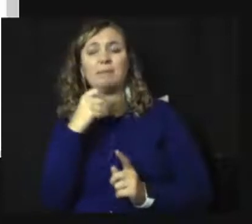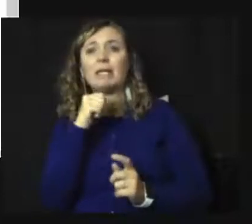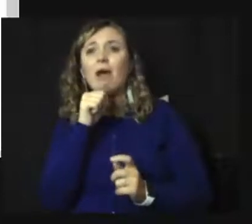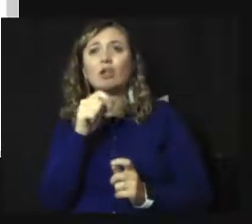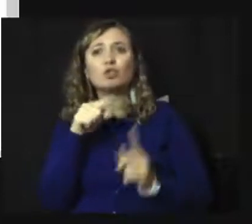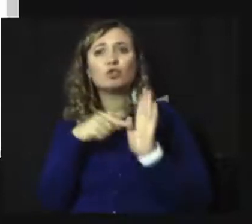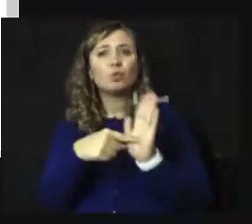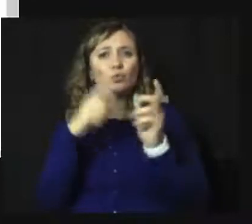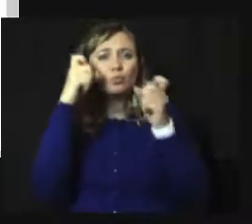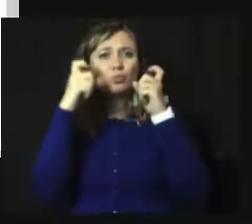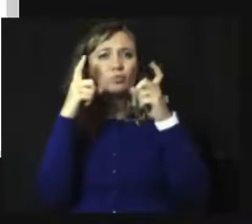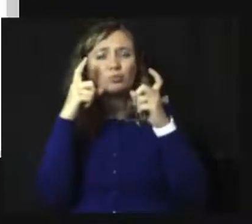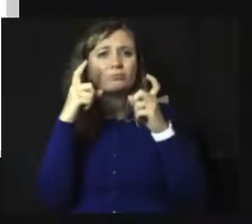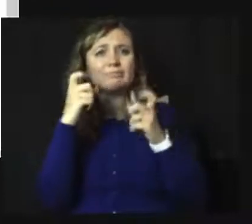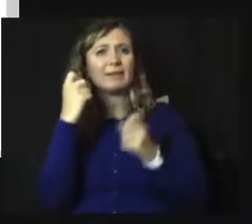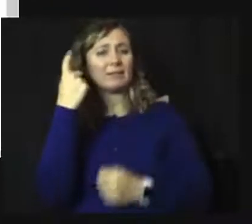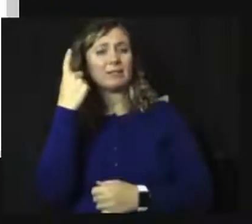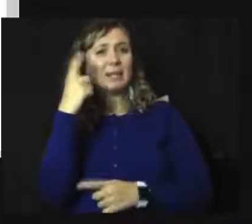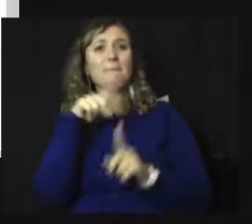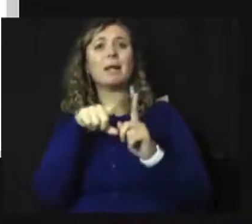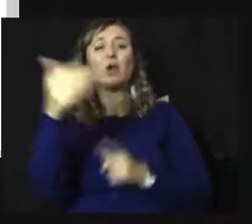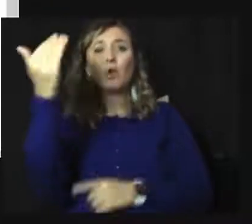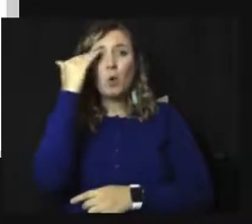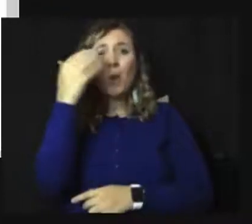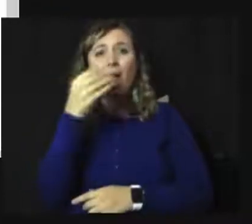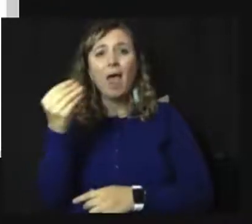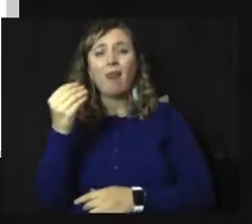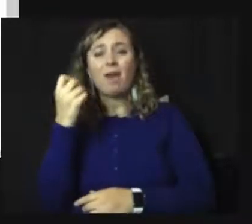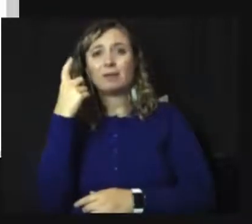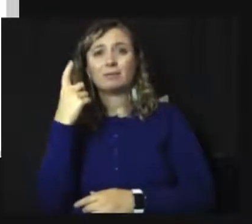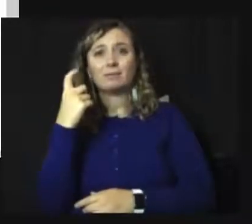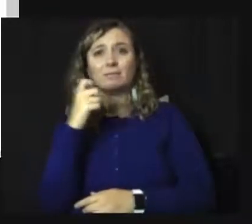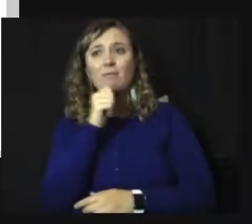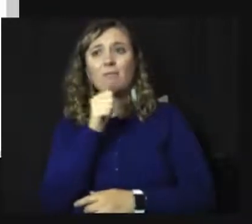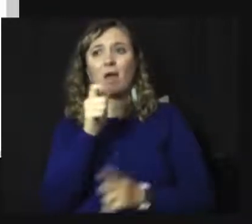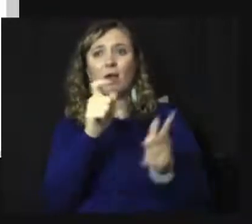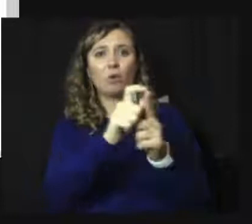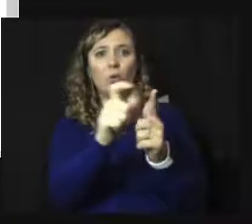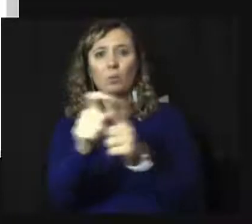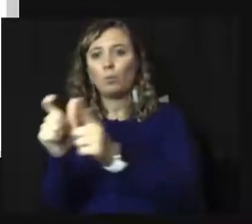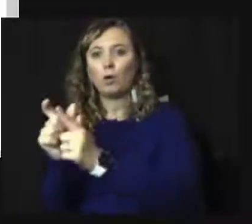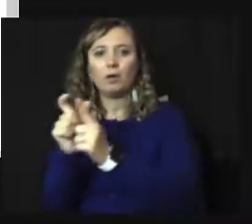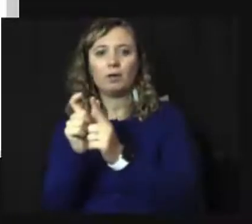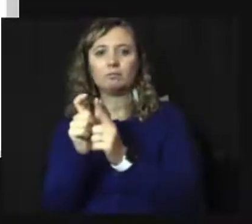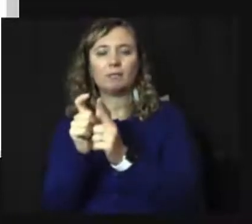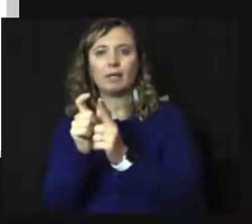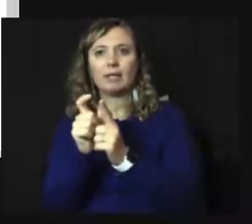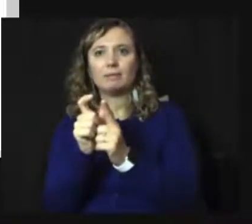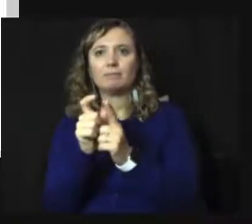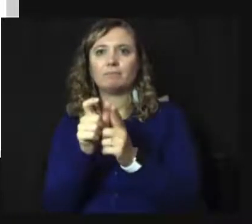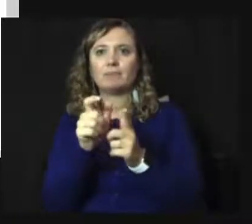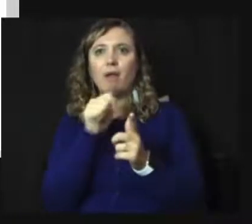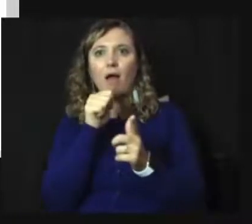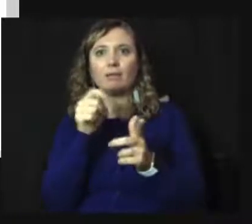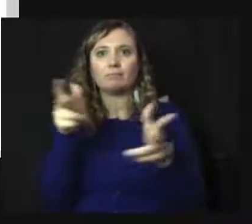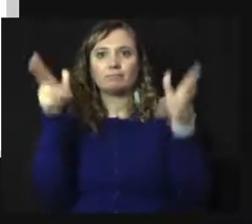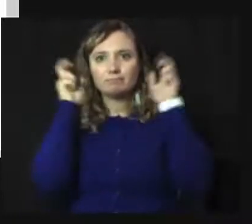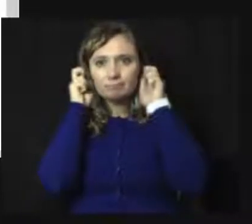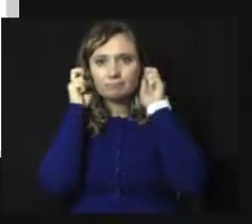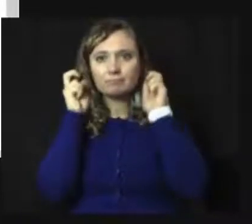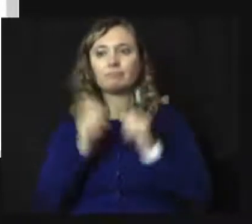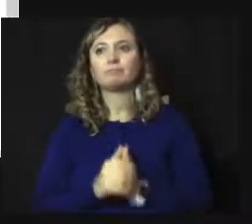and understand. Not a word said escapes my so strong ears. We may be